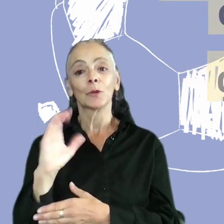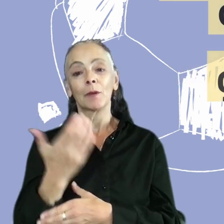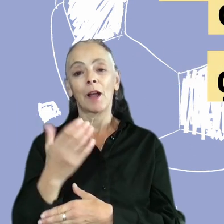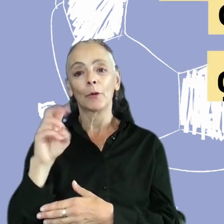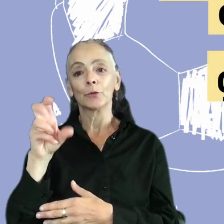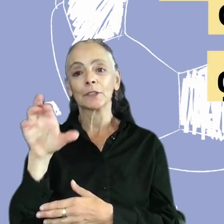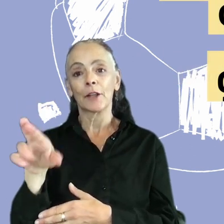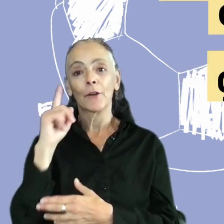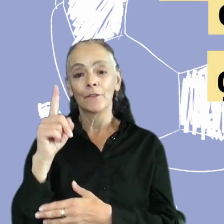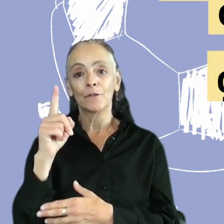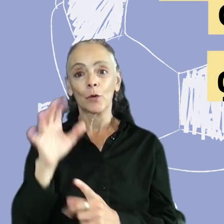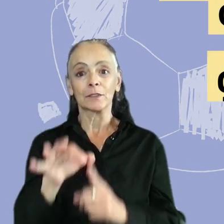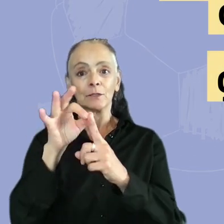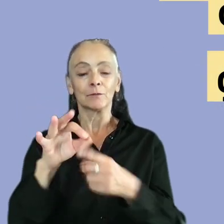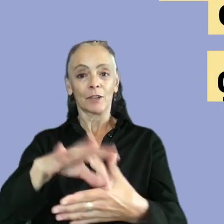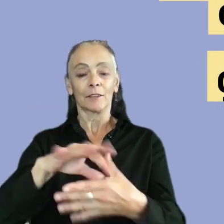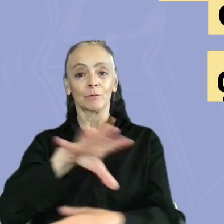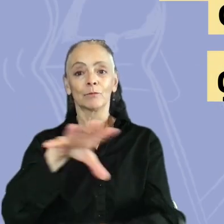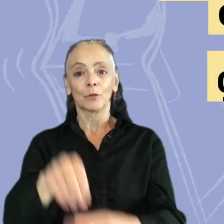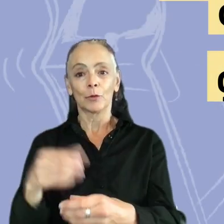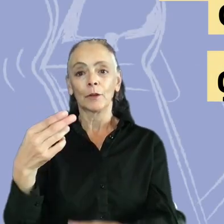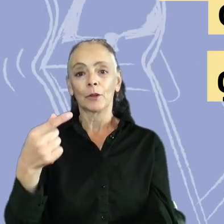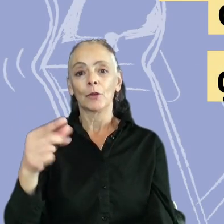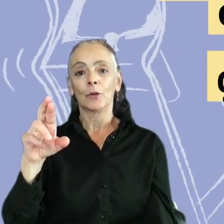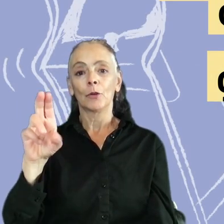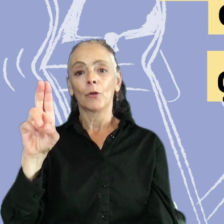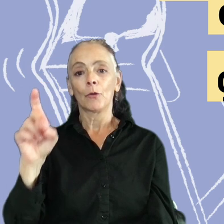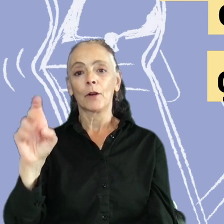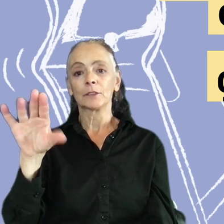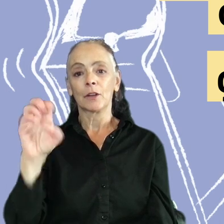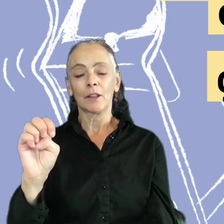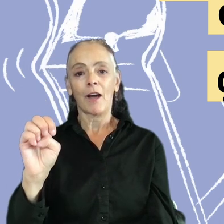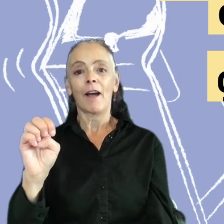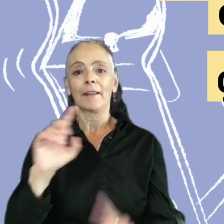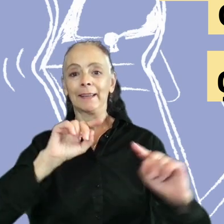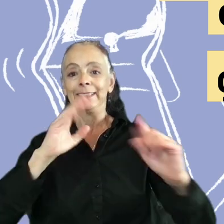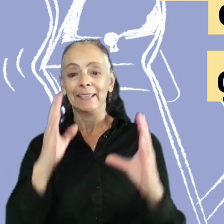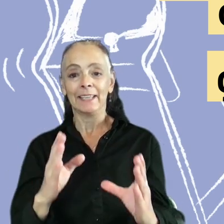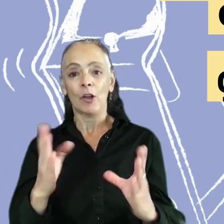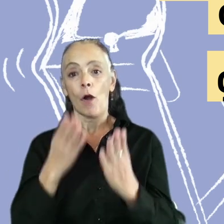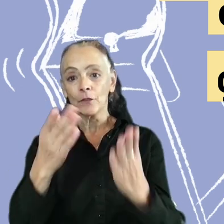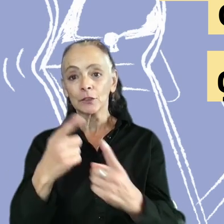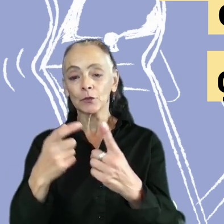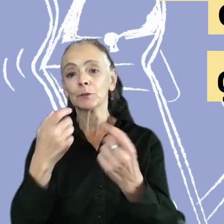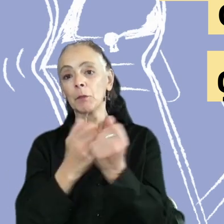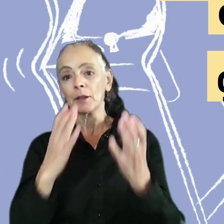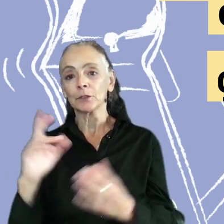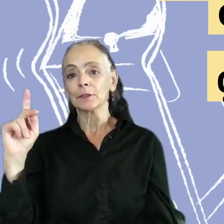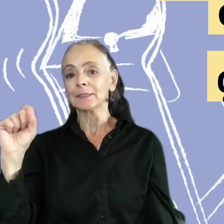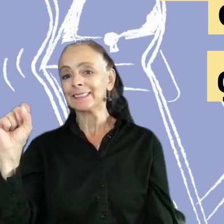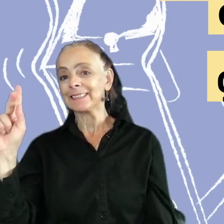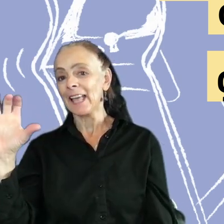our newsletter for exclusive content including drock's online attendee offers from sponsors sketch and